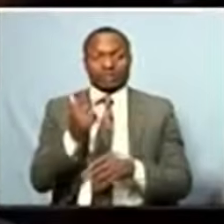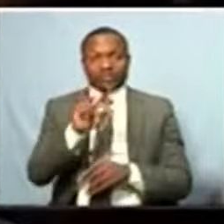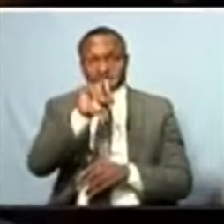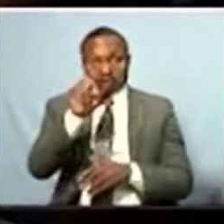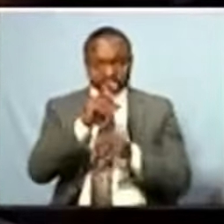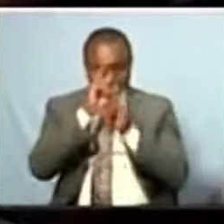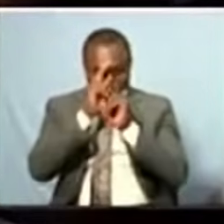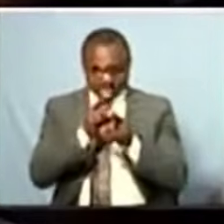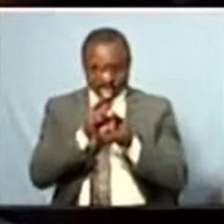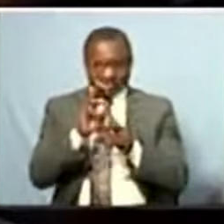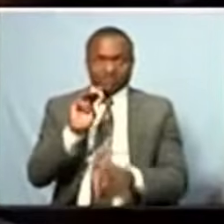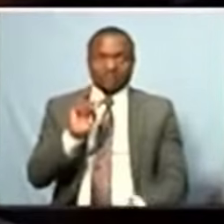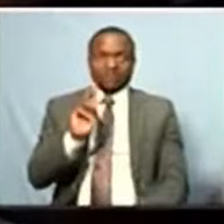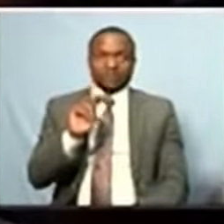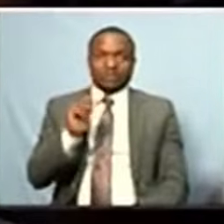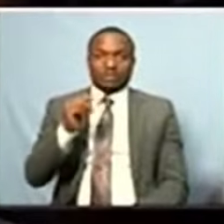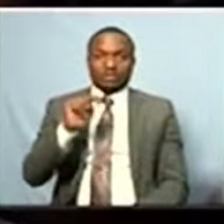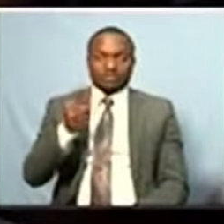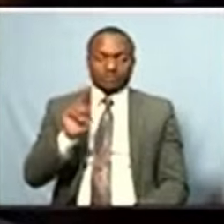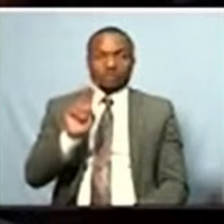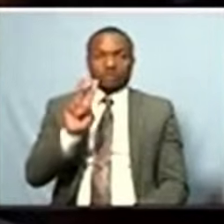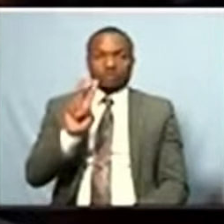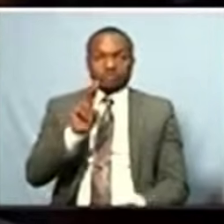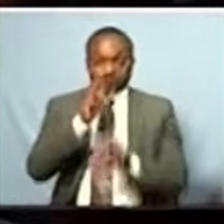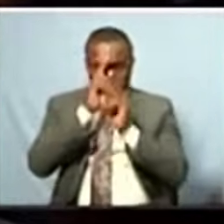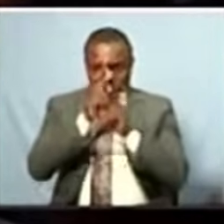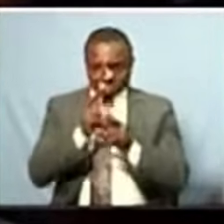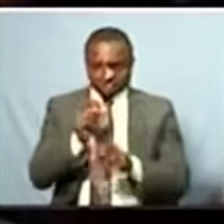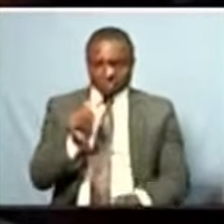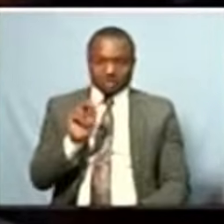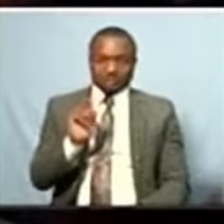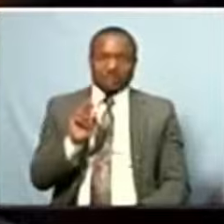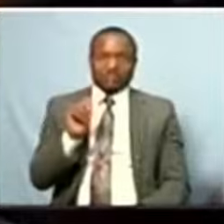Honorable Mngandu, 2 from Honorable Anakoka.